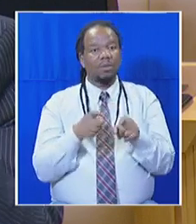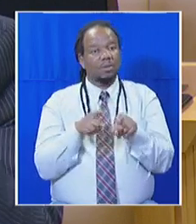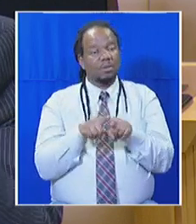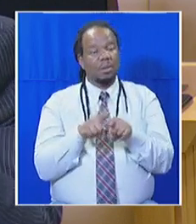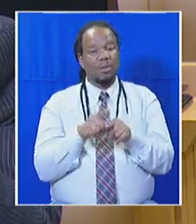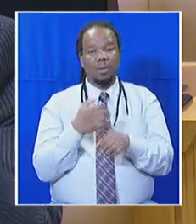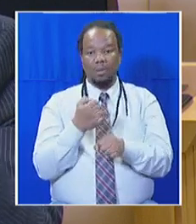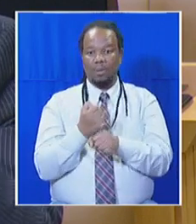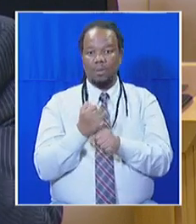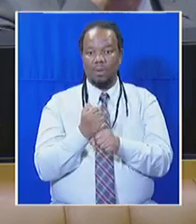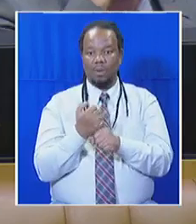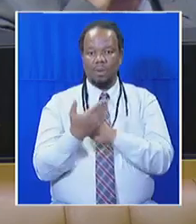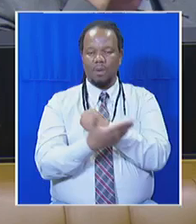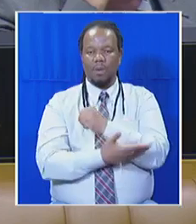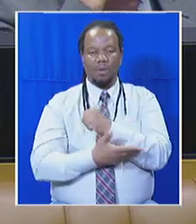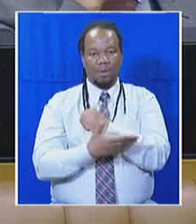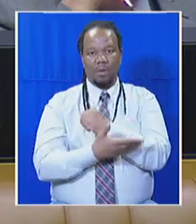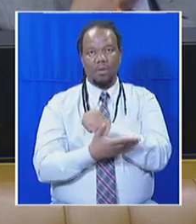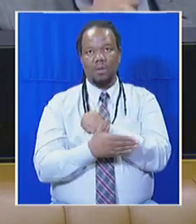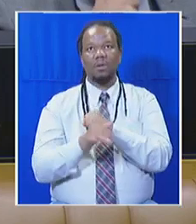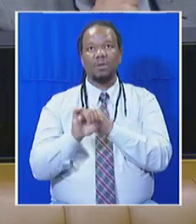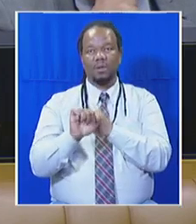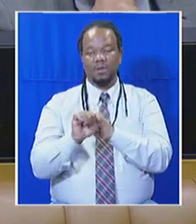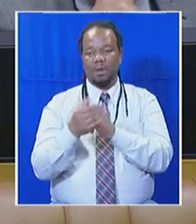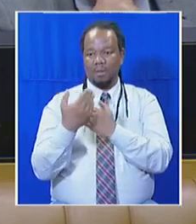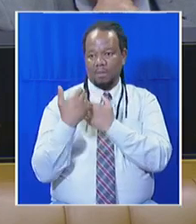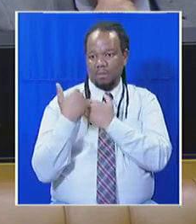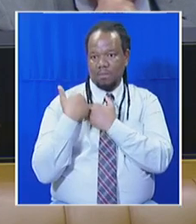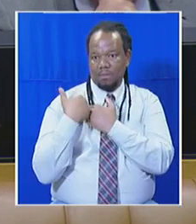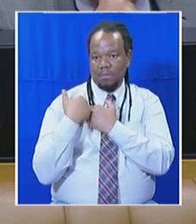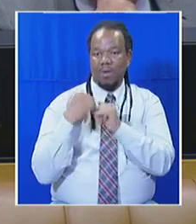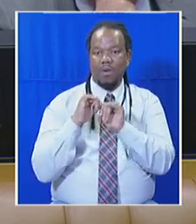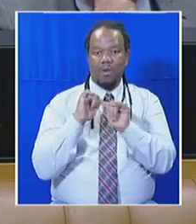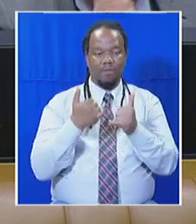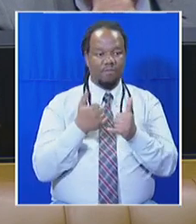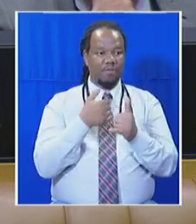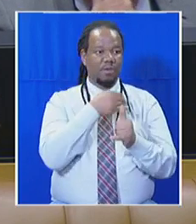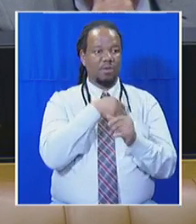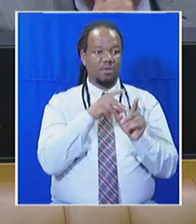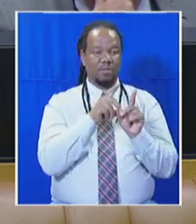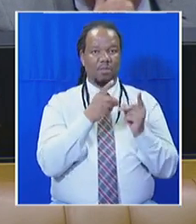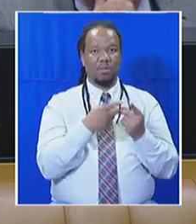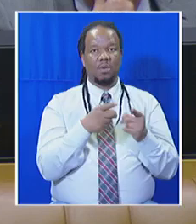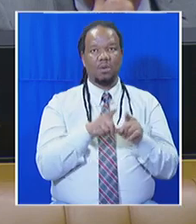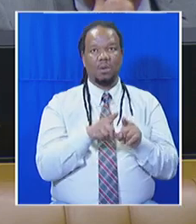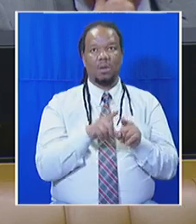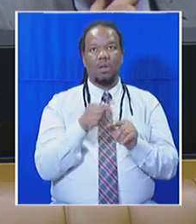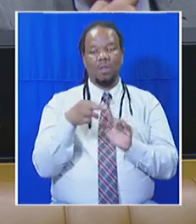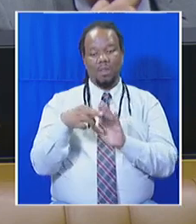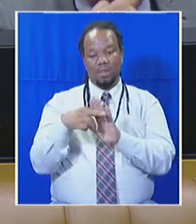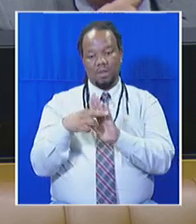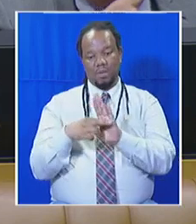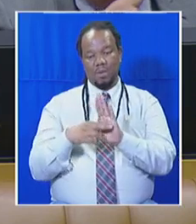and disregarding her obligations, one could understand it. However, there is a further point. The rules are very, very